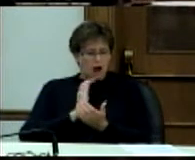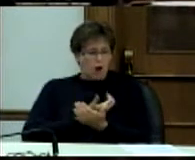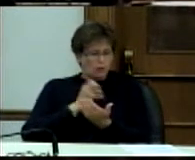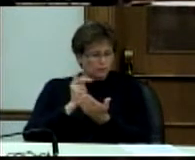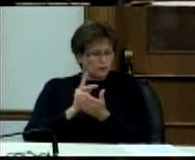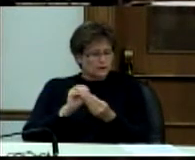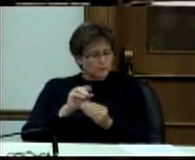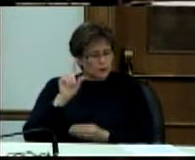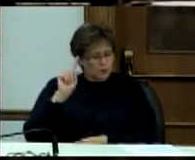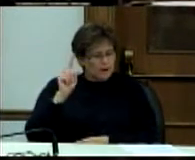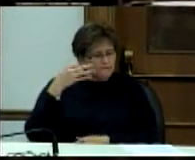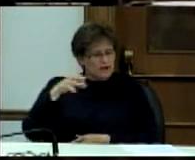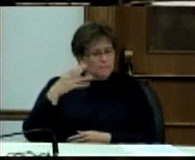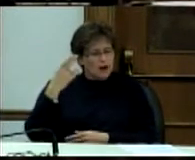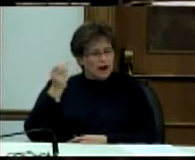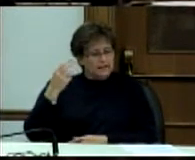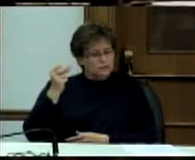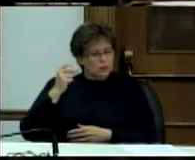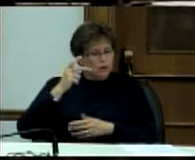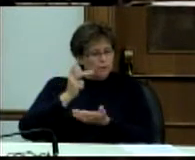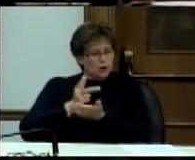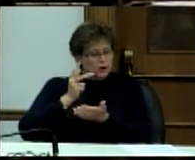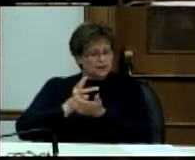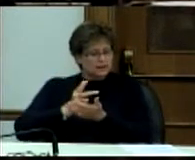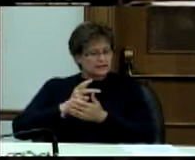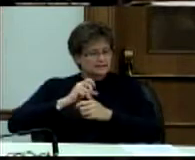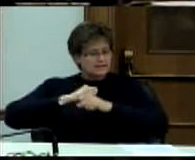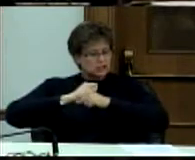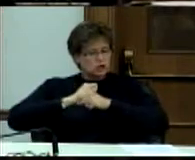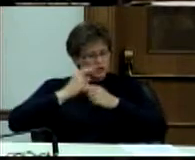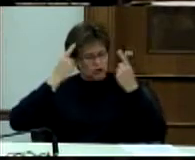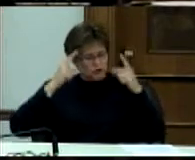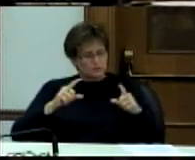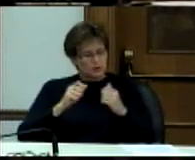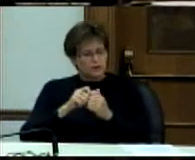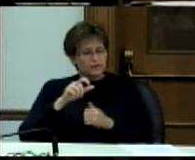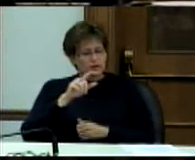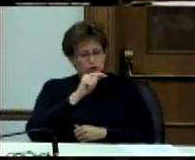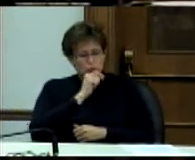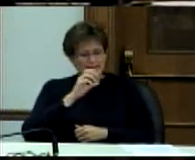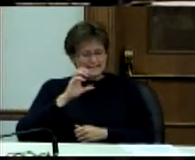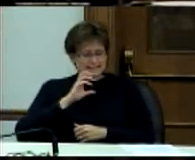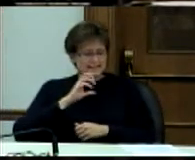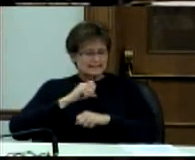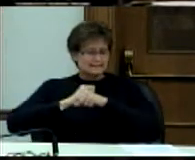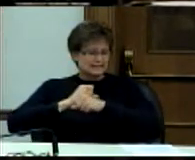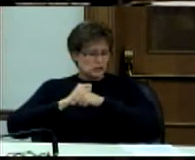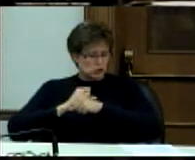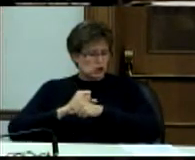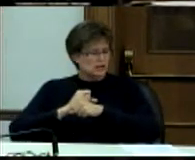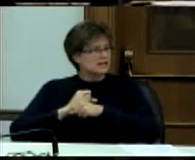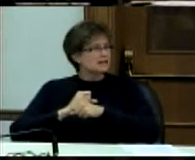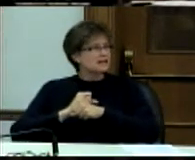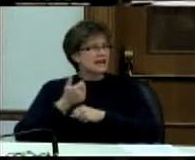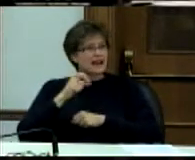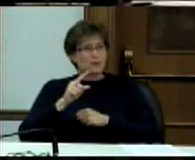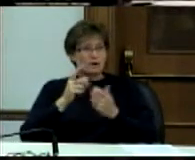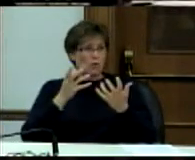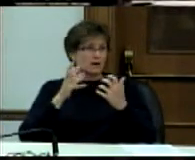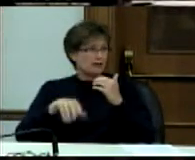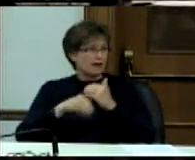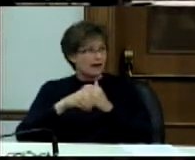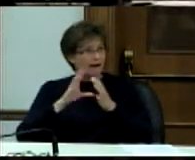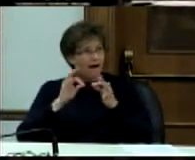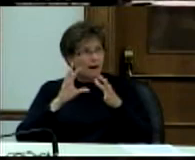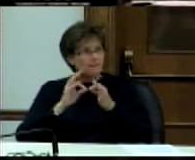Starting with item number 1, Faribault High School parking lot security agreement with Twin City Security. Does anyone want to speak